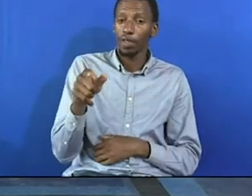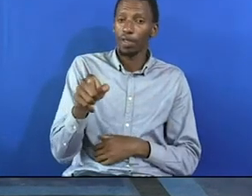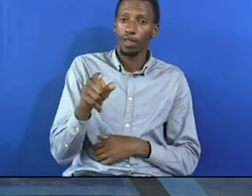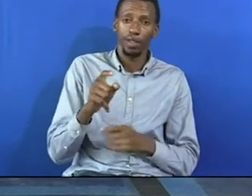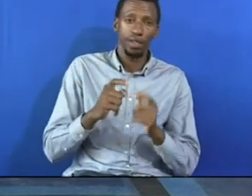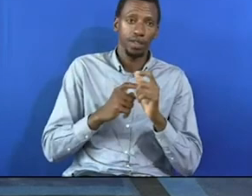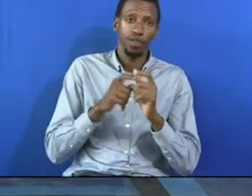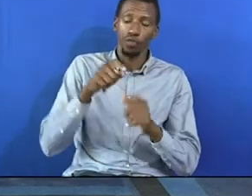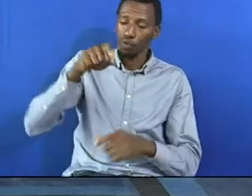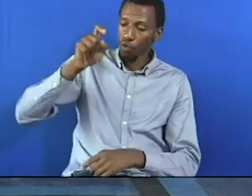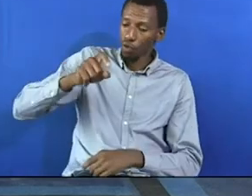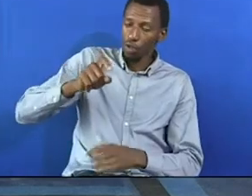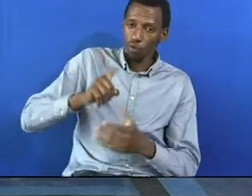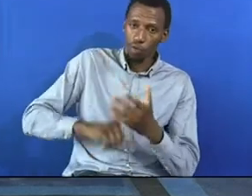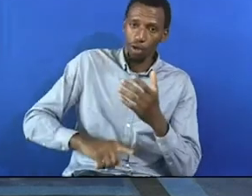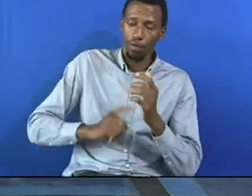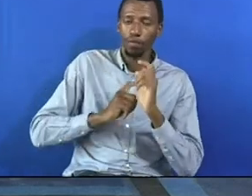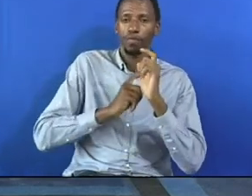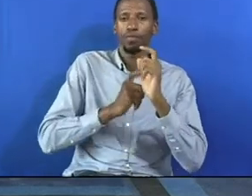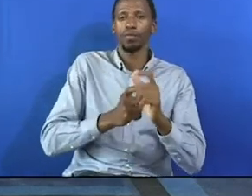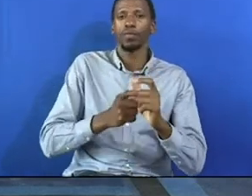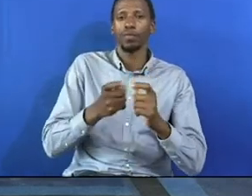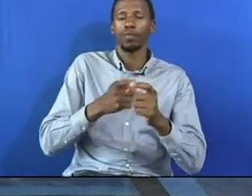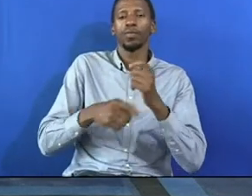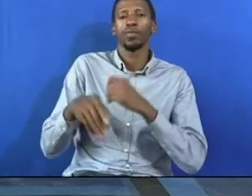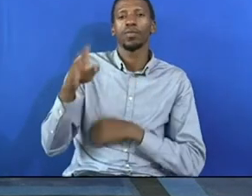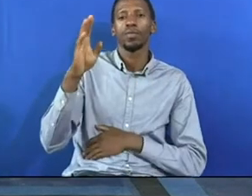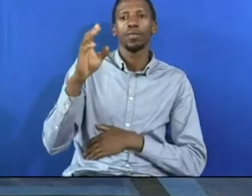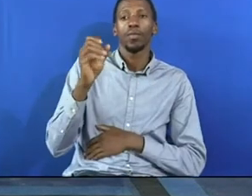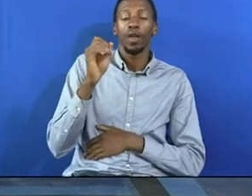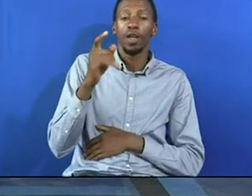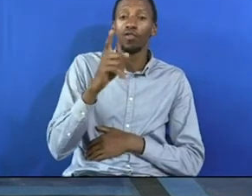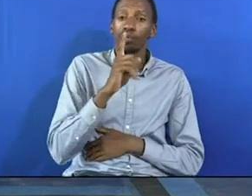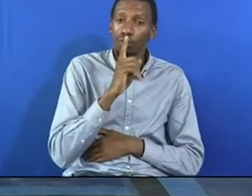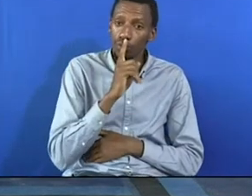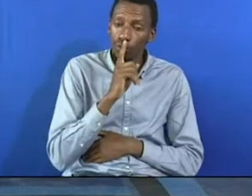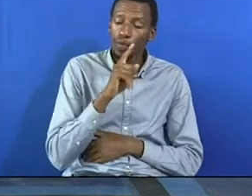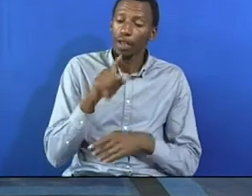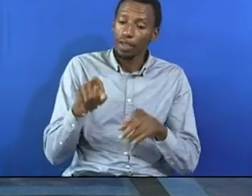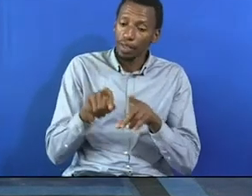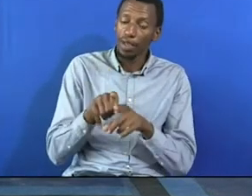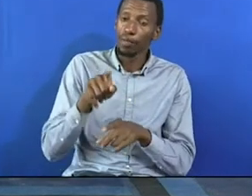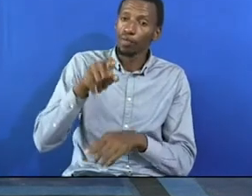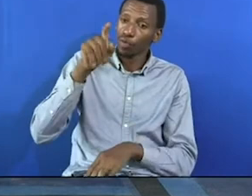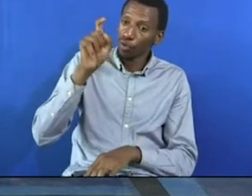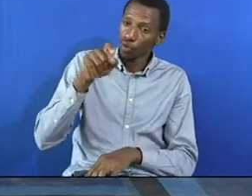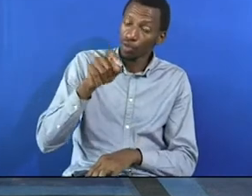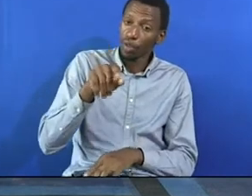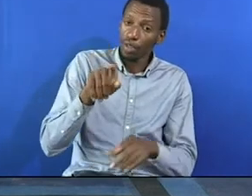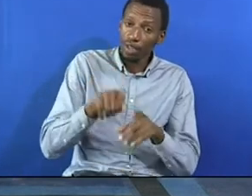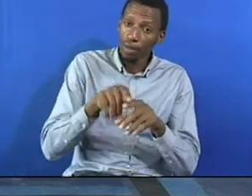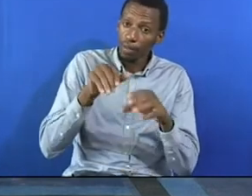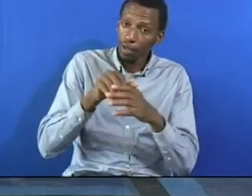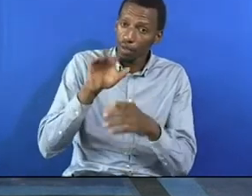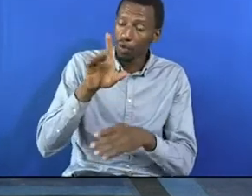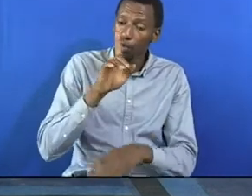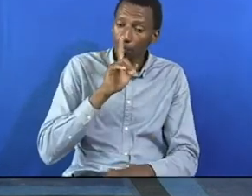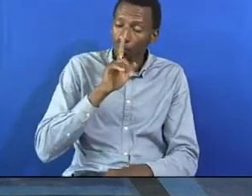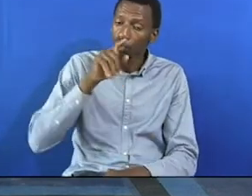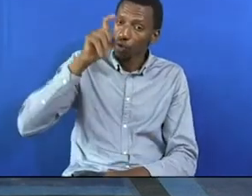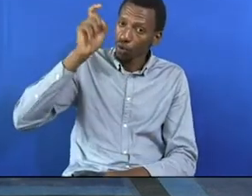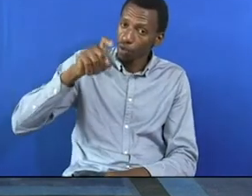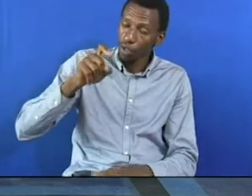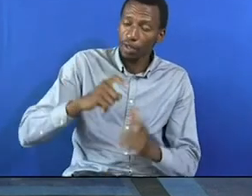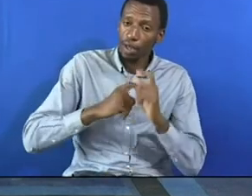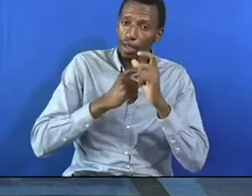I'm saying you need a gift from God. Even if you are silent, you still need a gift from God. Even in your silence, you need a gift